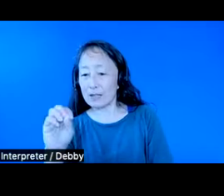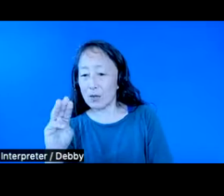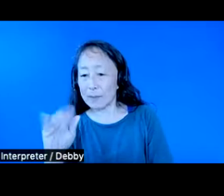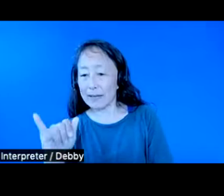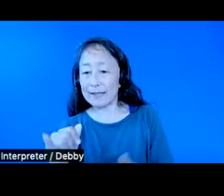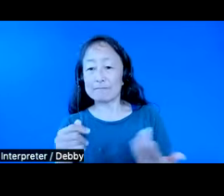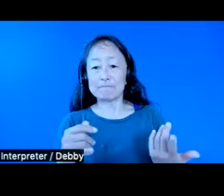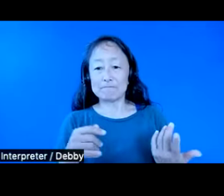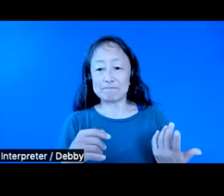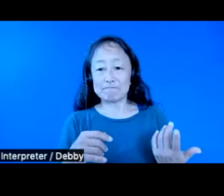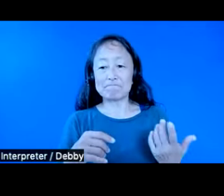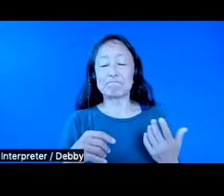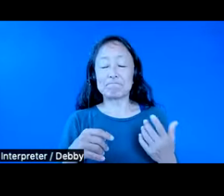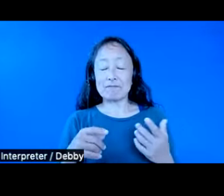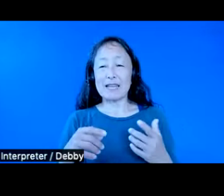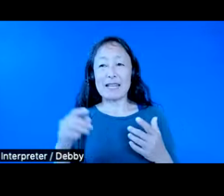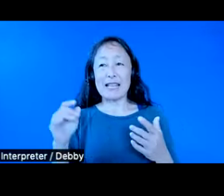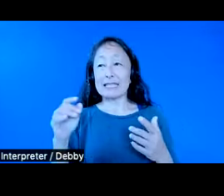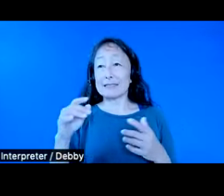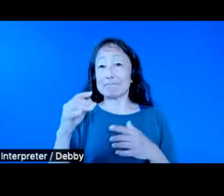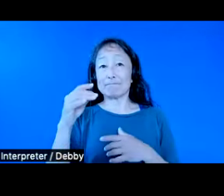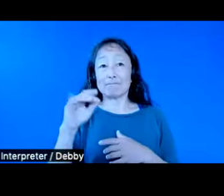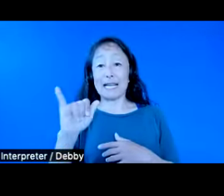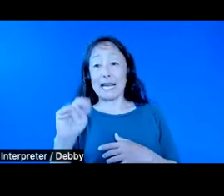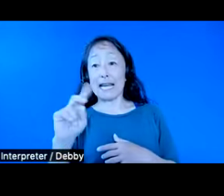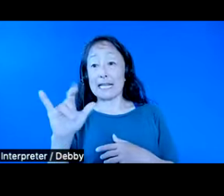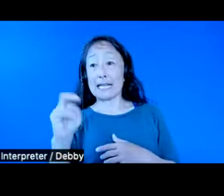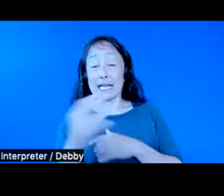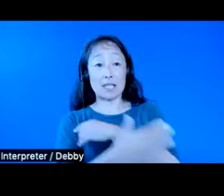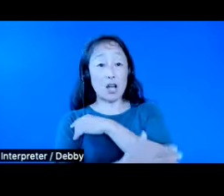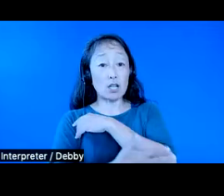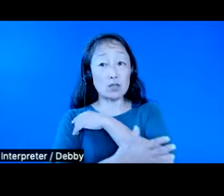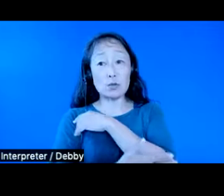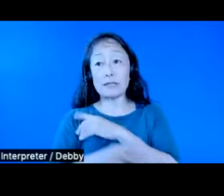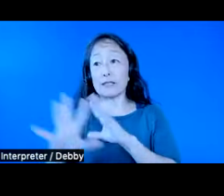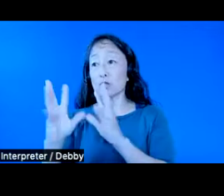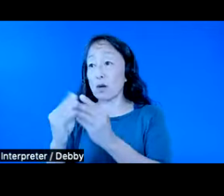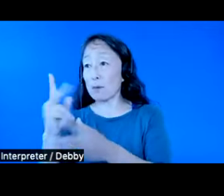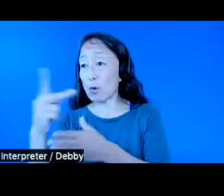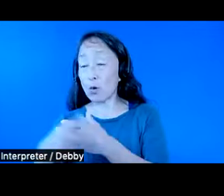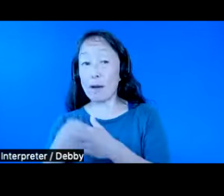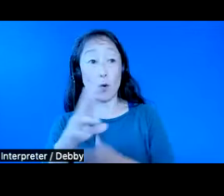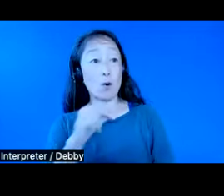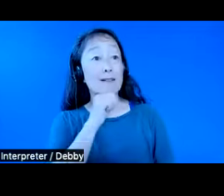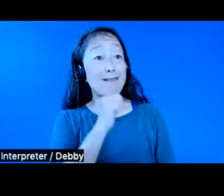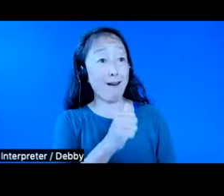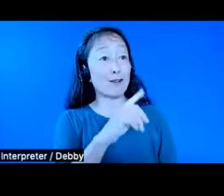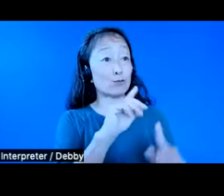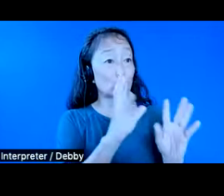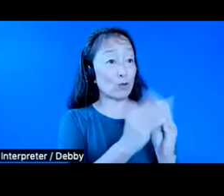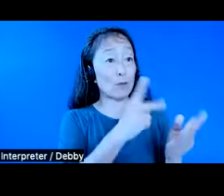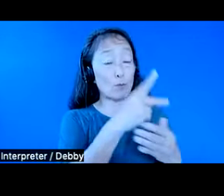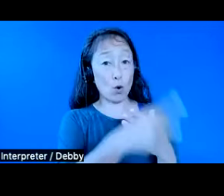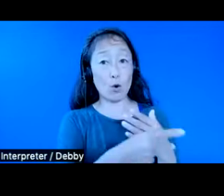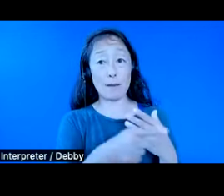Indian country, MIWSAC, whatever tribal program or non-tribal program you're working for, that we're building the networks we